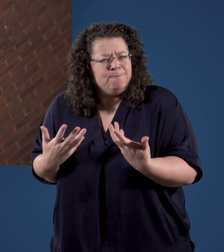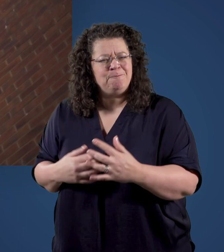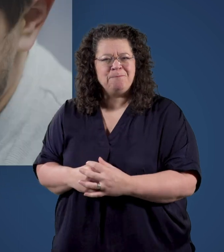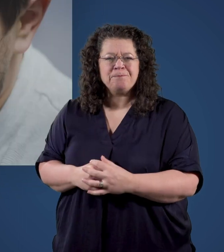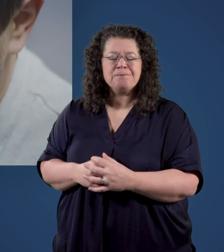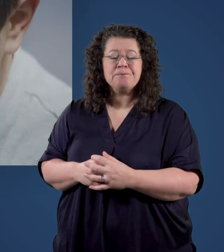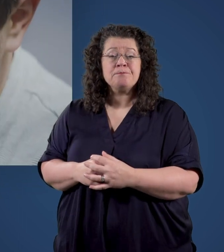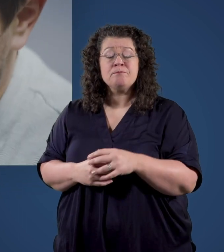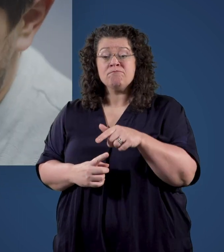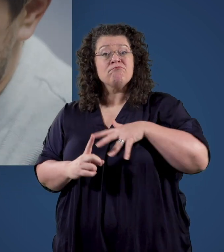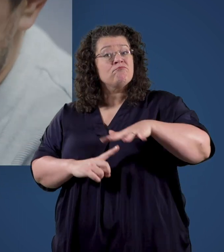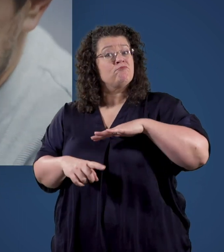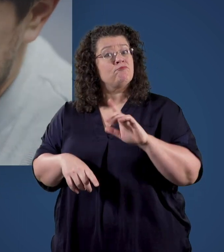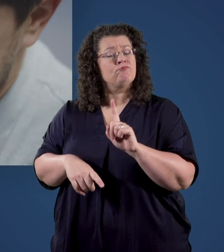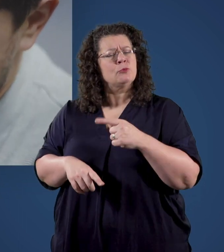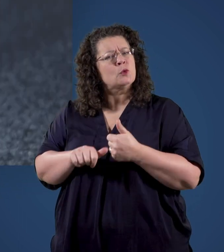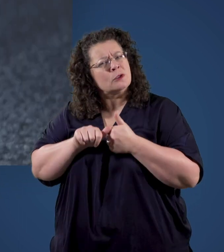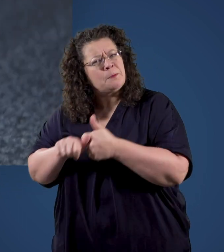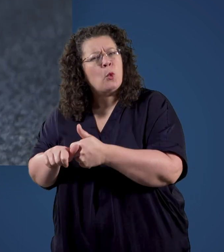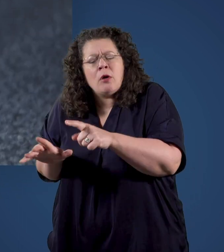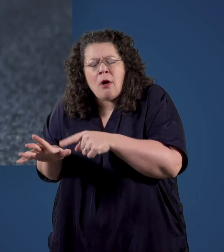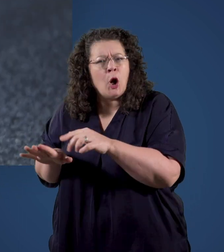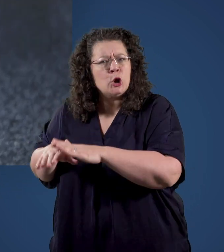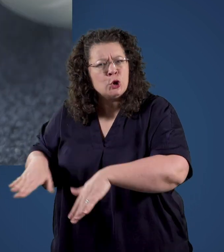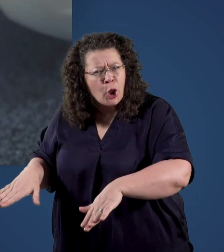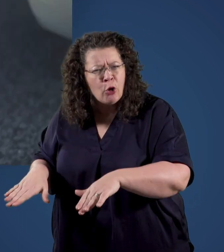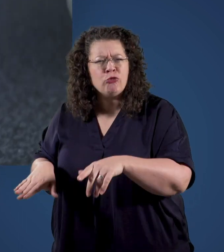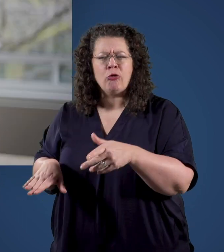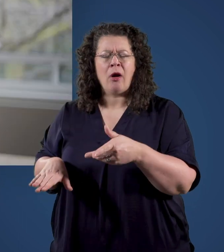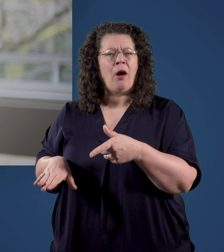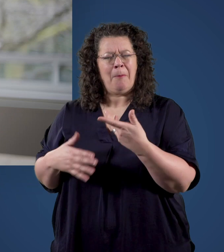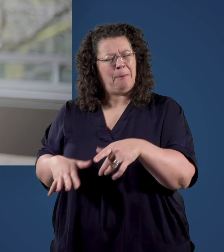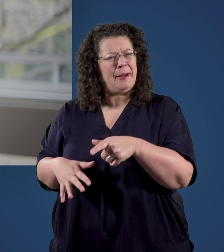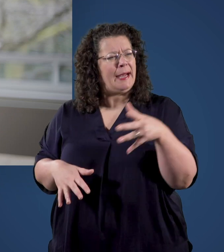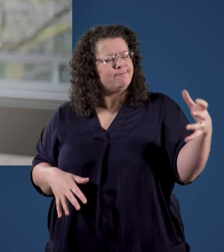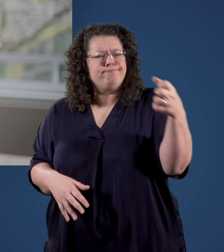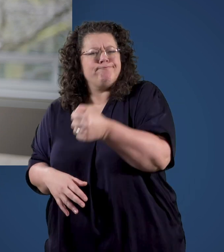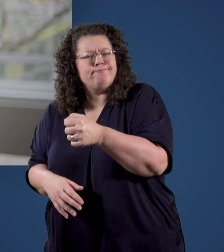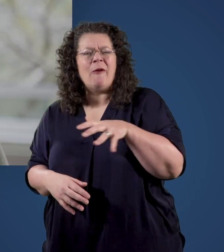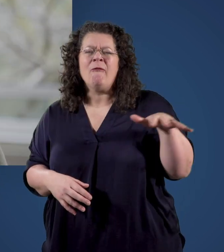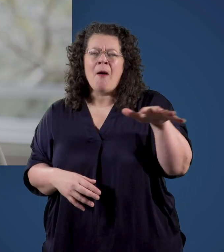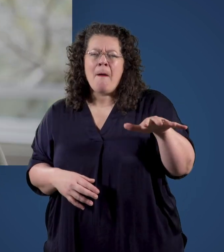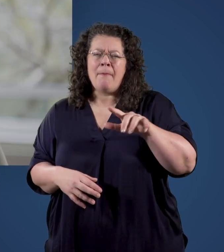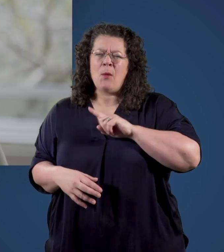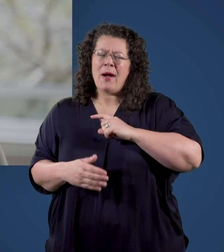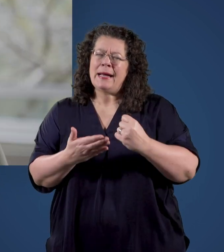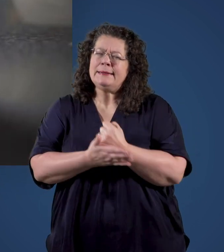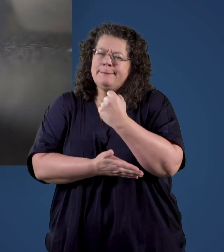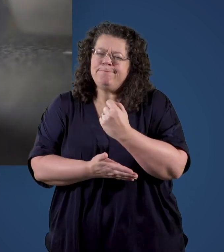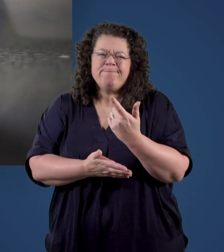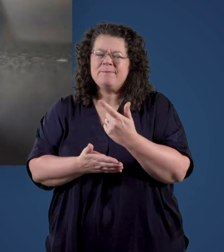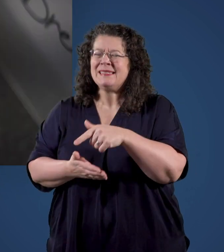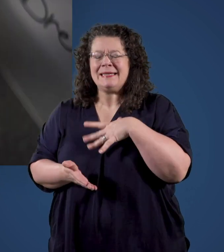support younger children. These children had to be removed from families, unfortunately, to give them the safety and